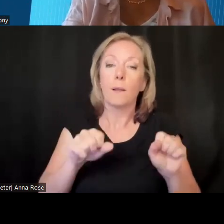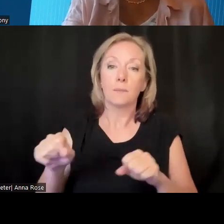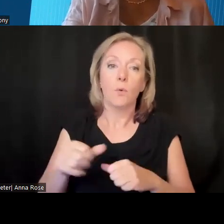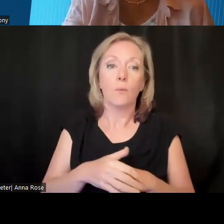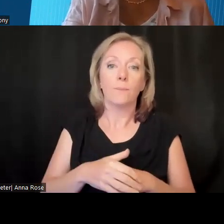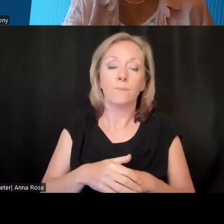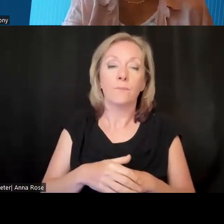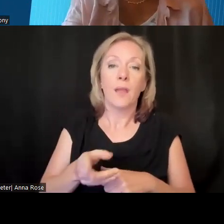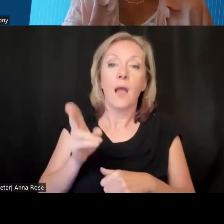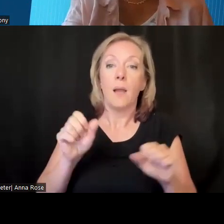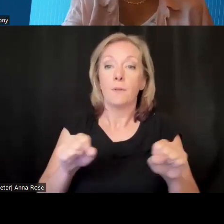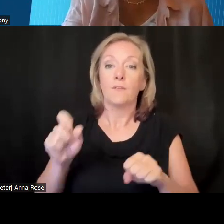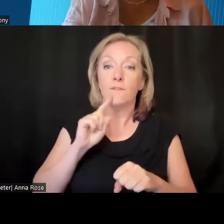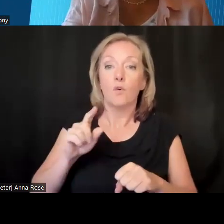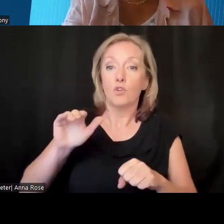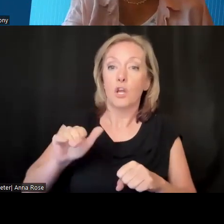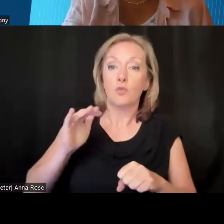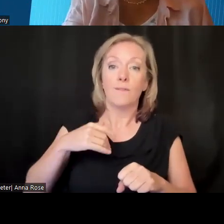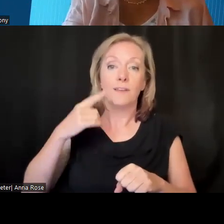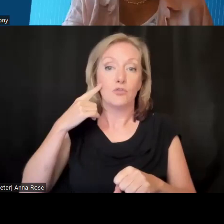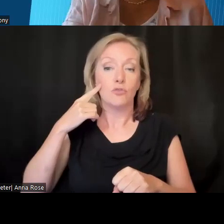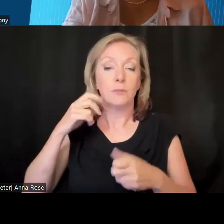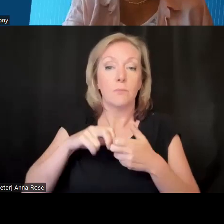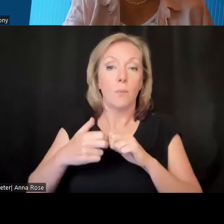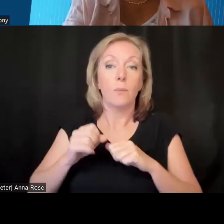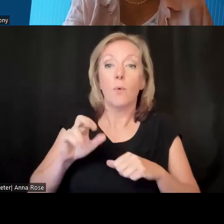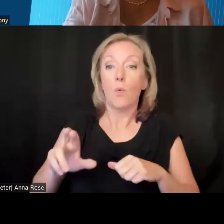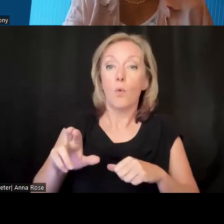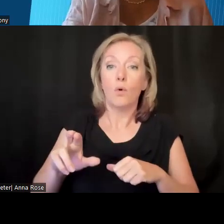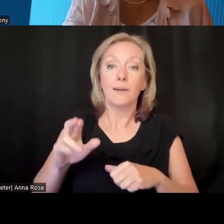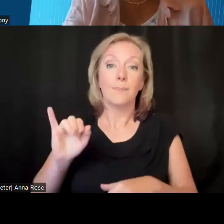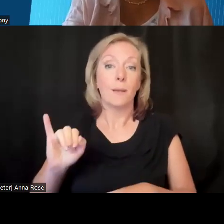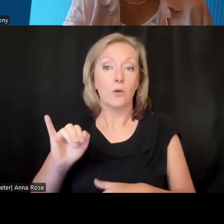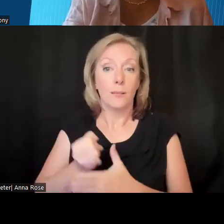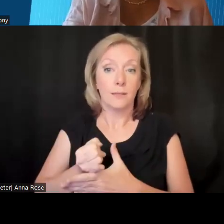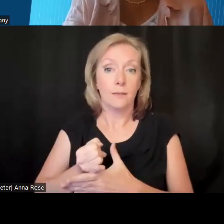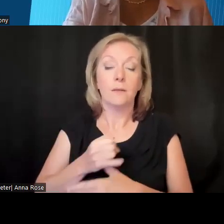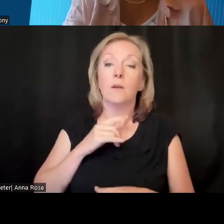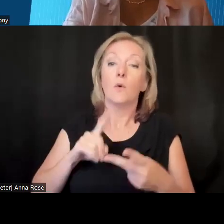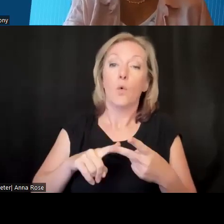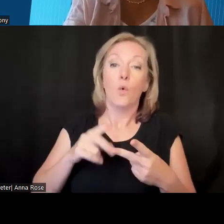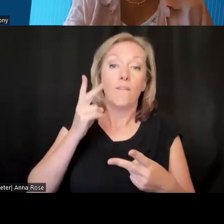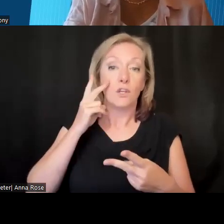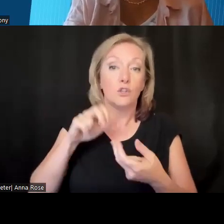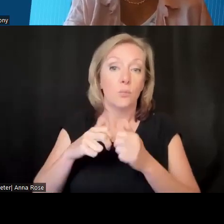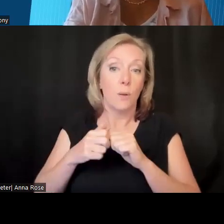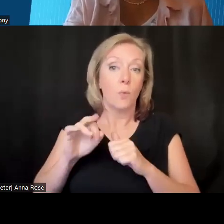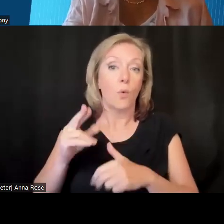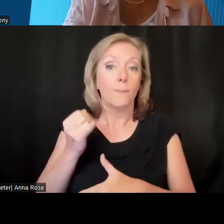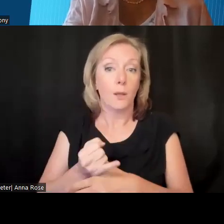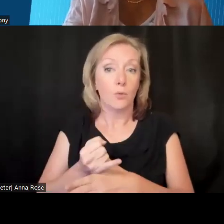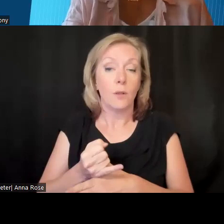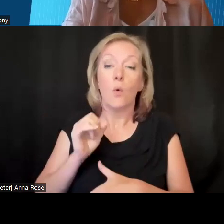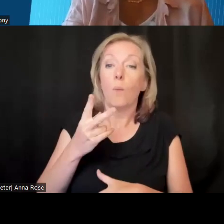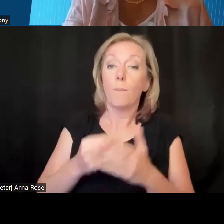the potential for a child to have a hearing problem or an impairment, a vision problem, or an impairment,